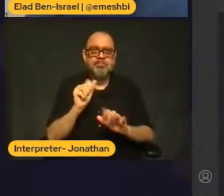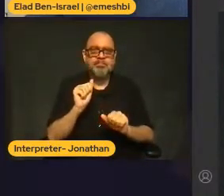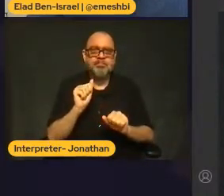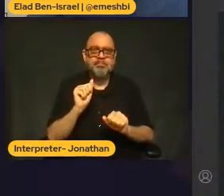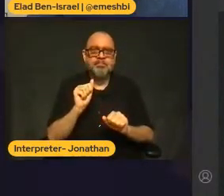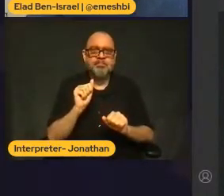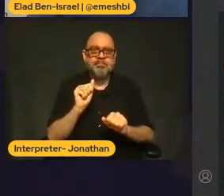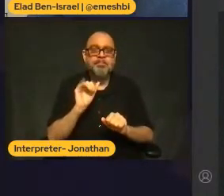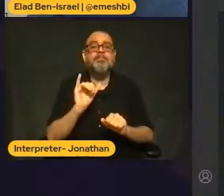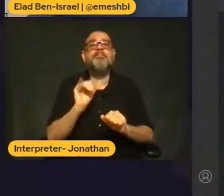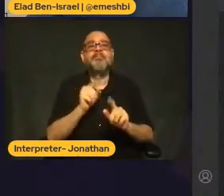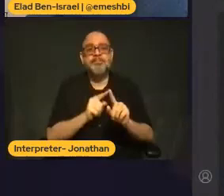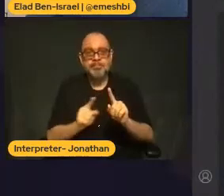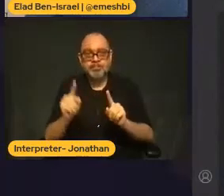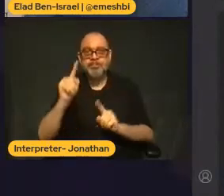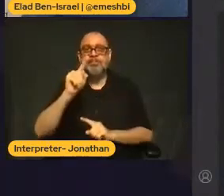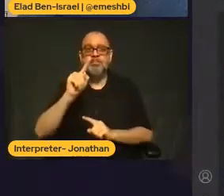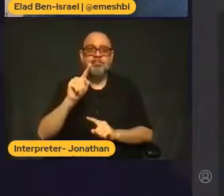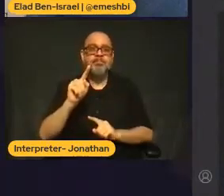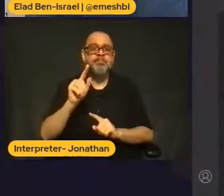like lowercase.